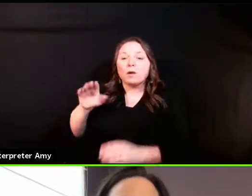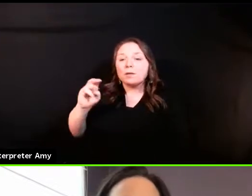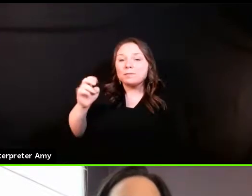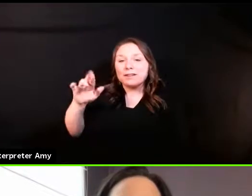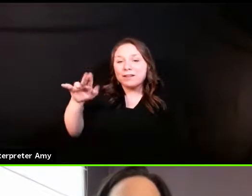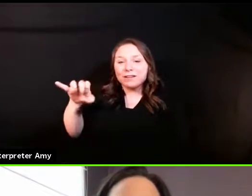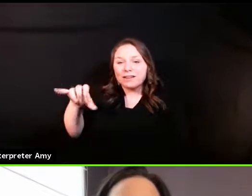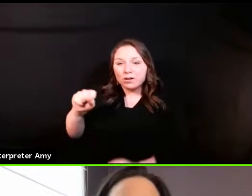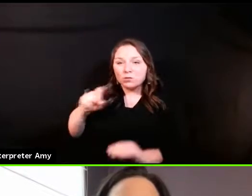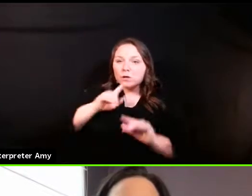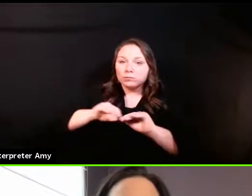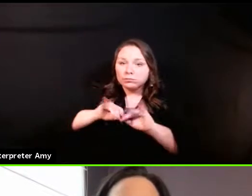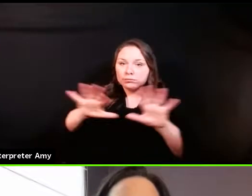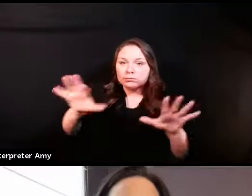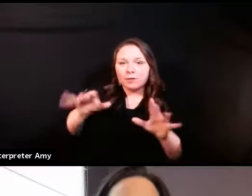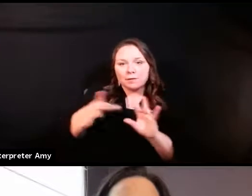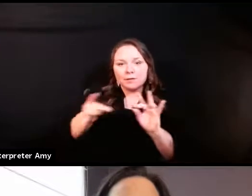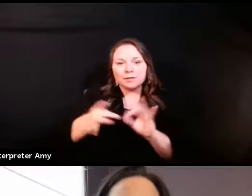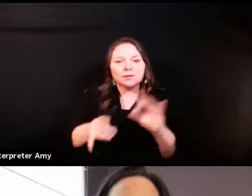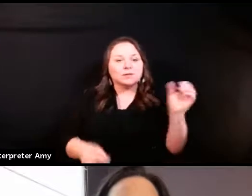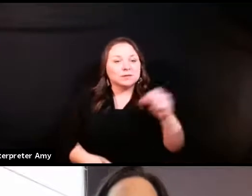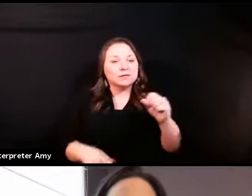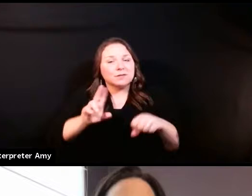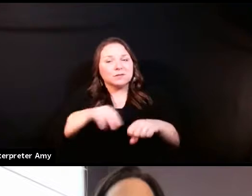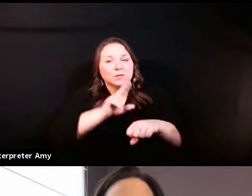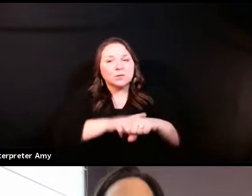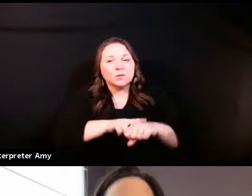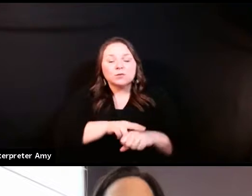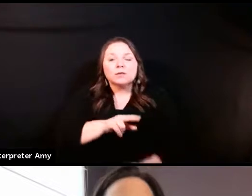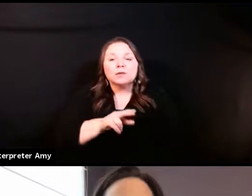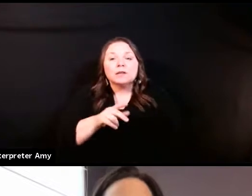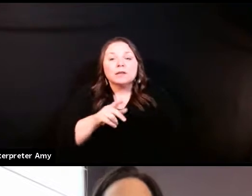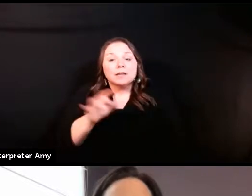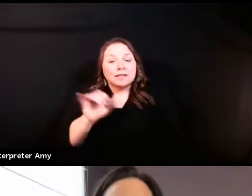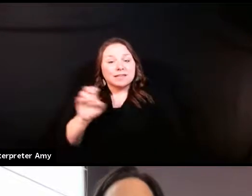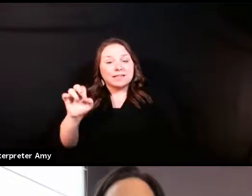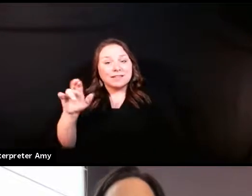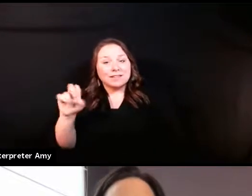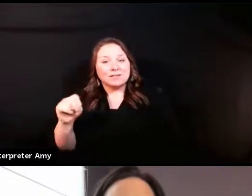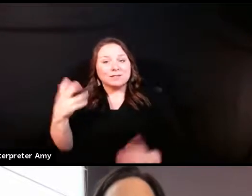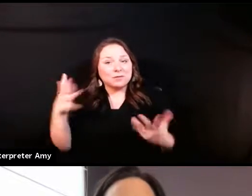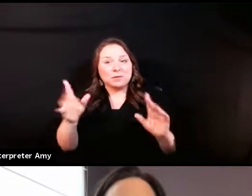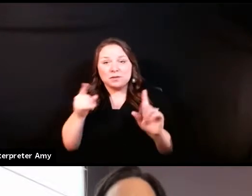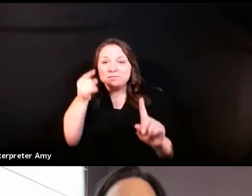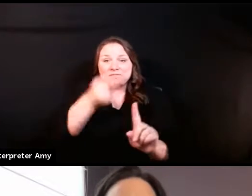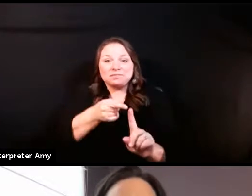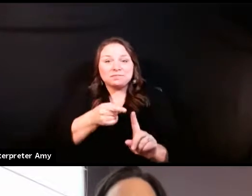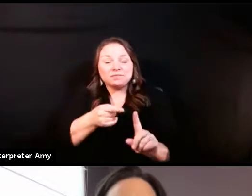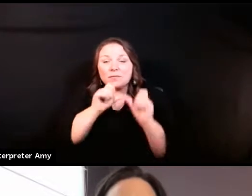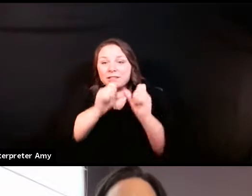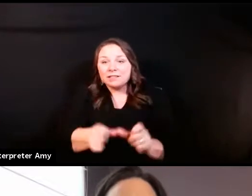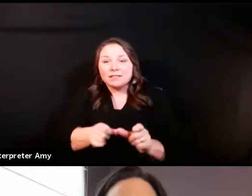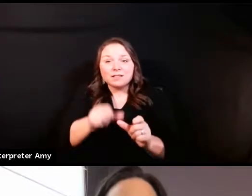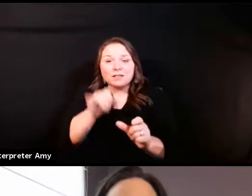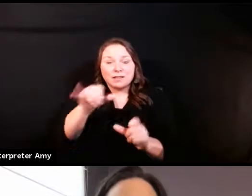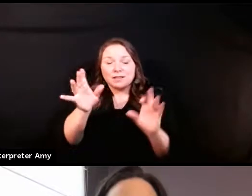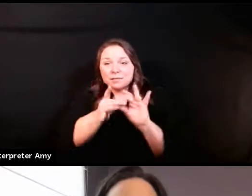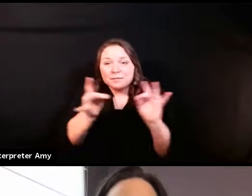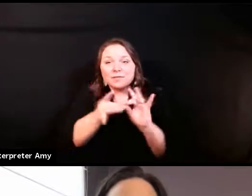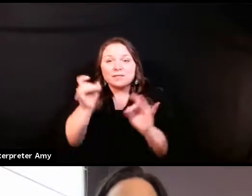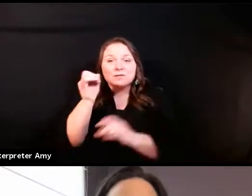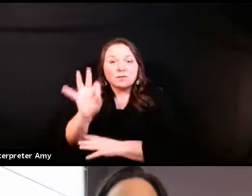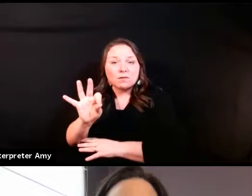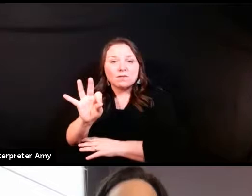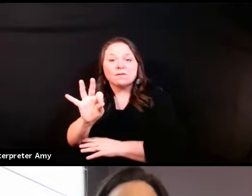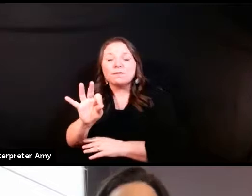message out. Absolutely. I think, as Erin's already pointed out, continuing those messages of